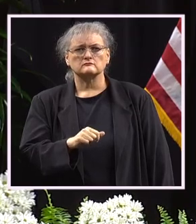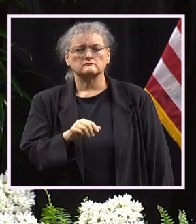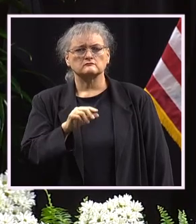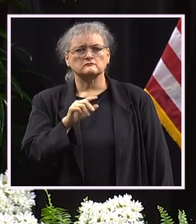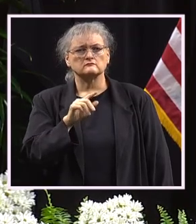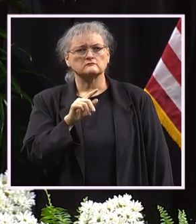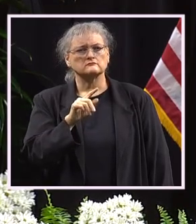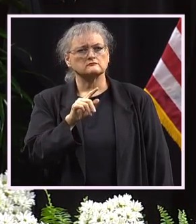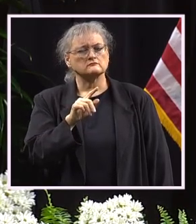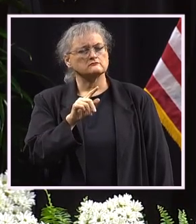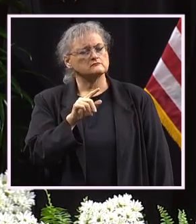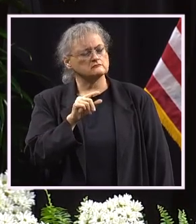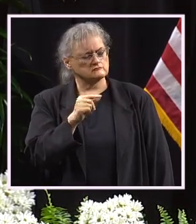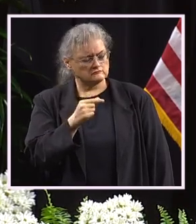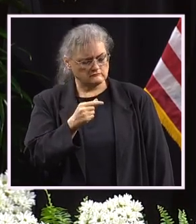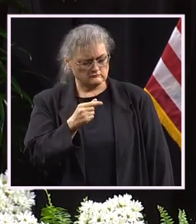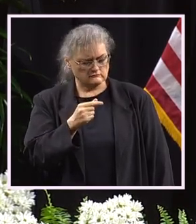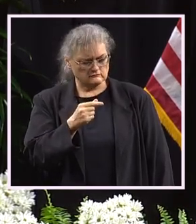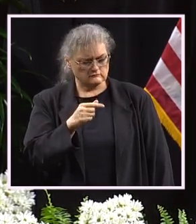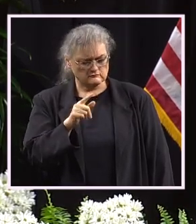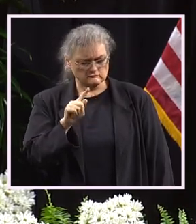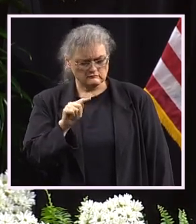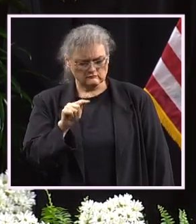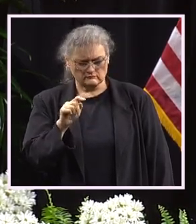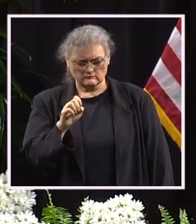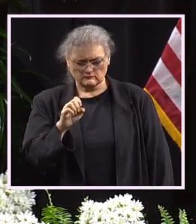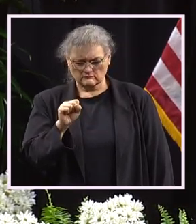Kanan Tesva Warkina.